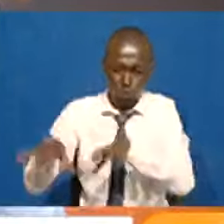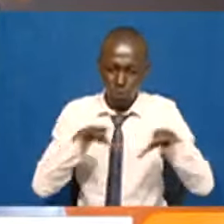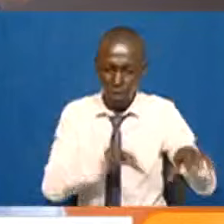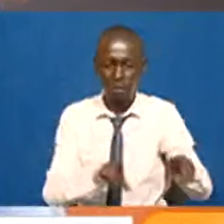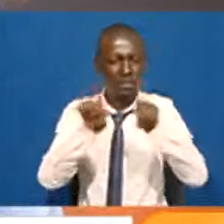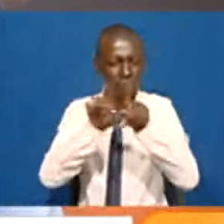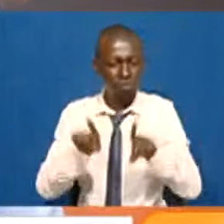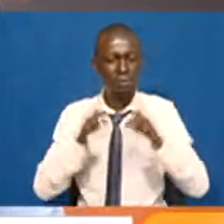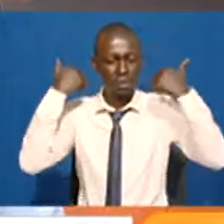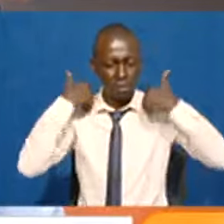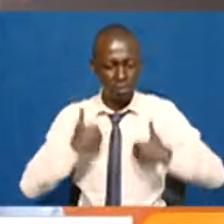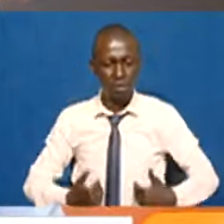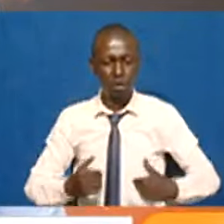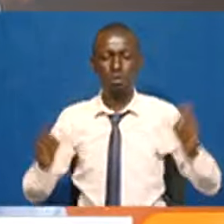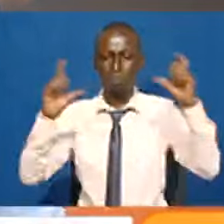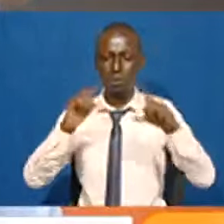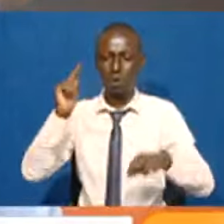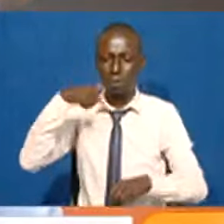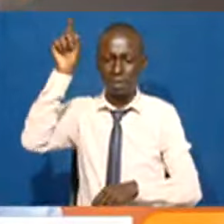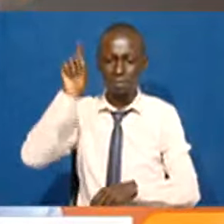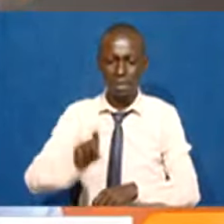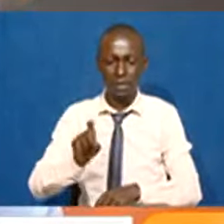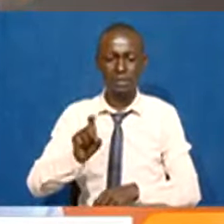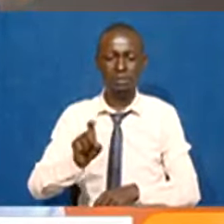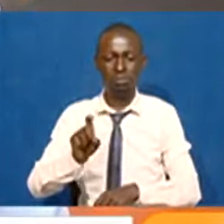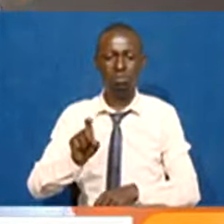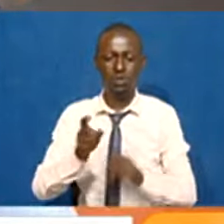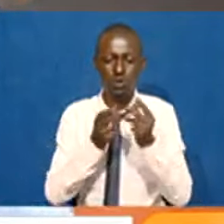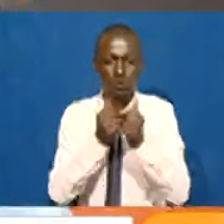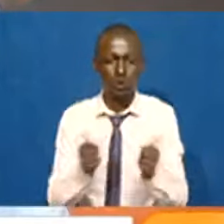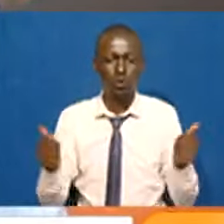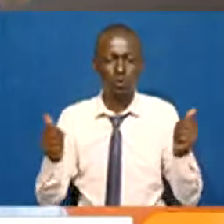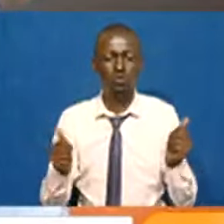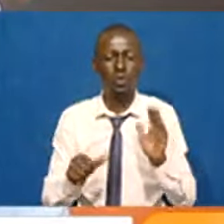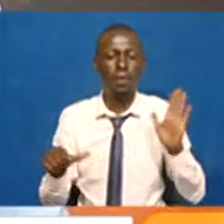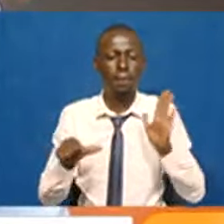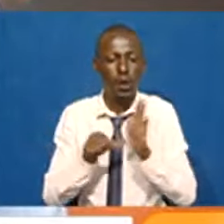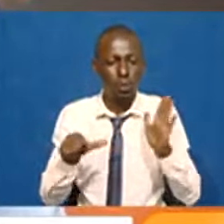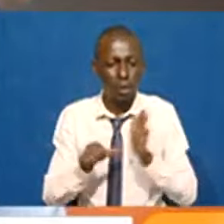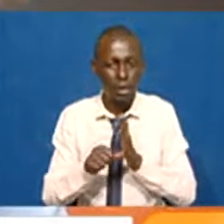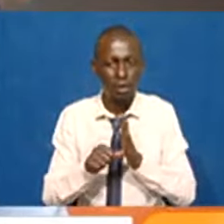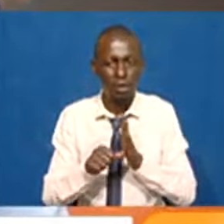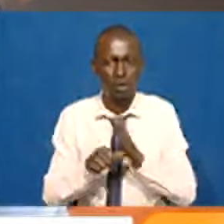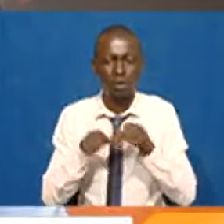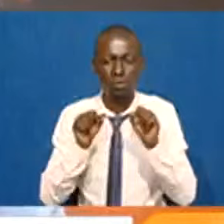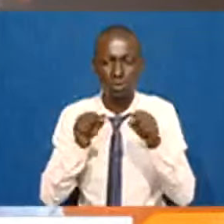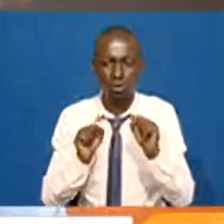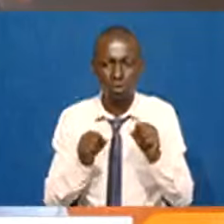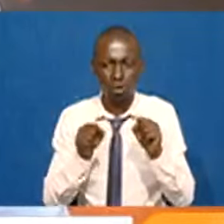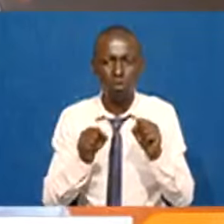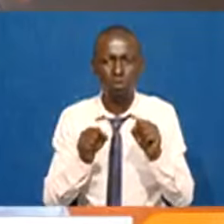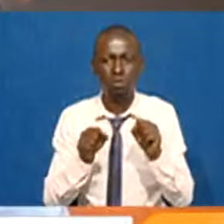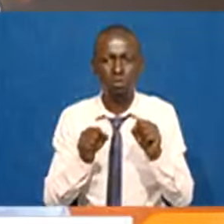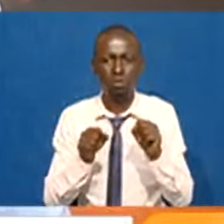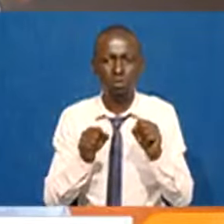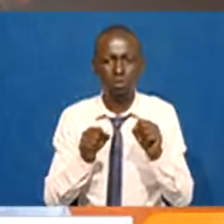And I told myself, I have to rescue these people. So I capitalized on their weakness. They